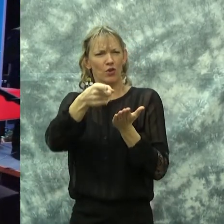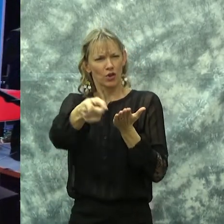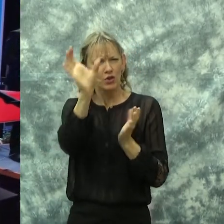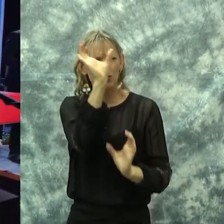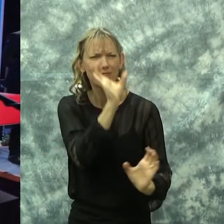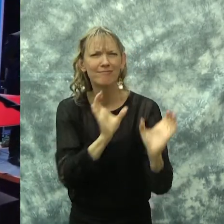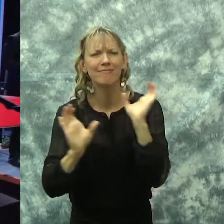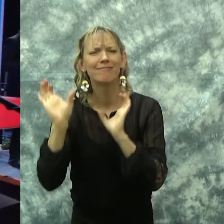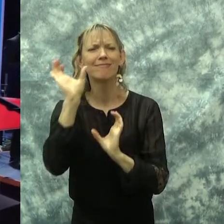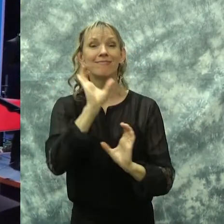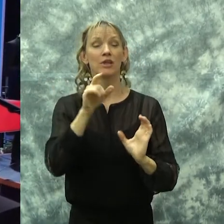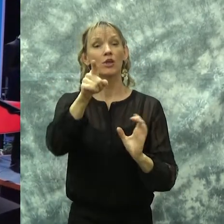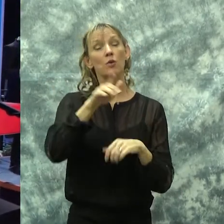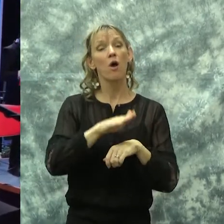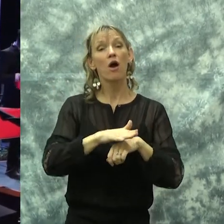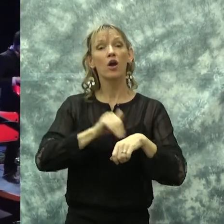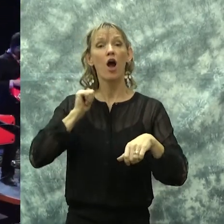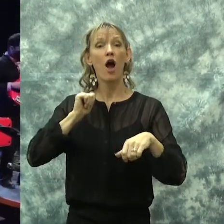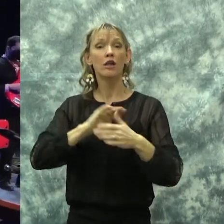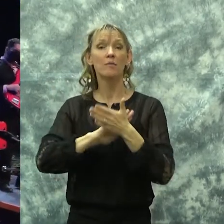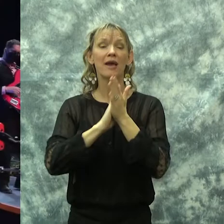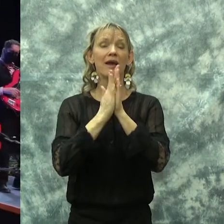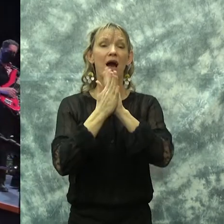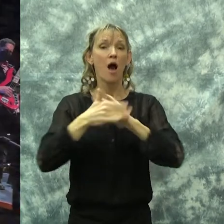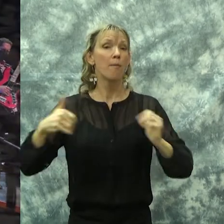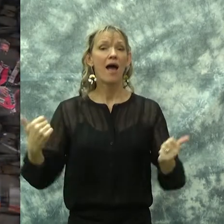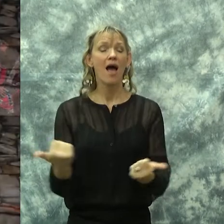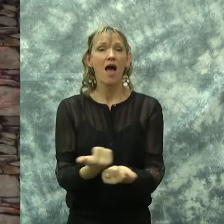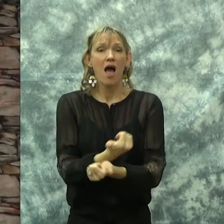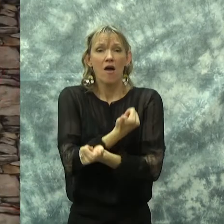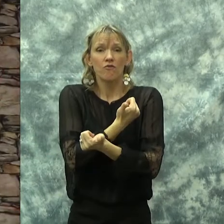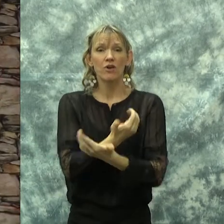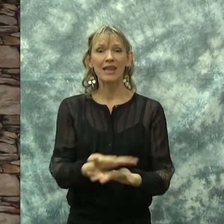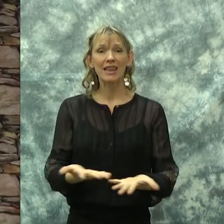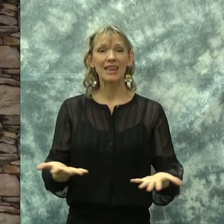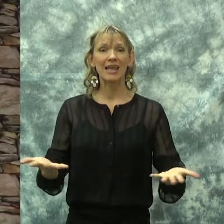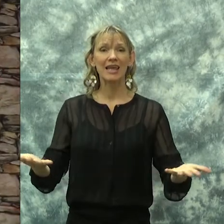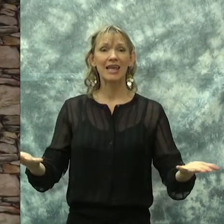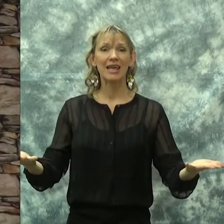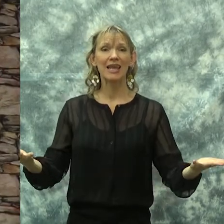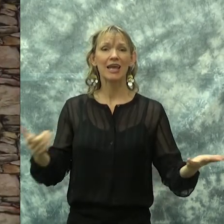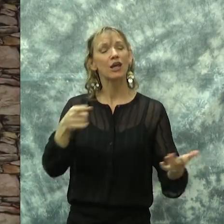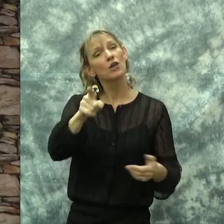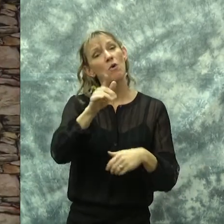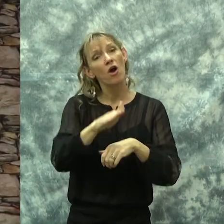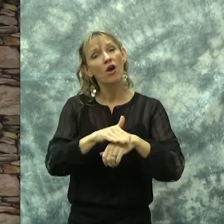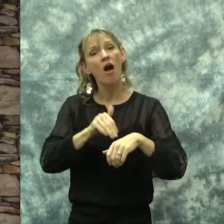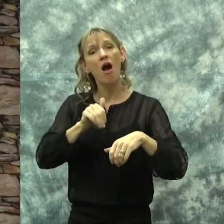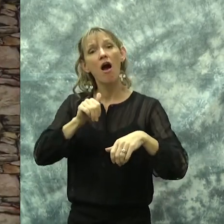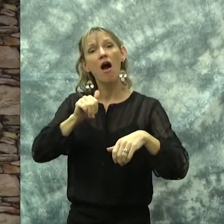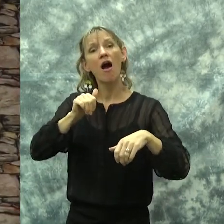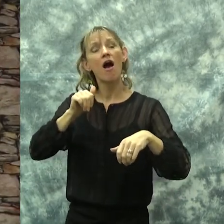see. You are called to be everything you are